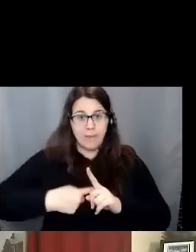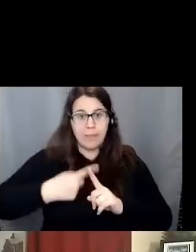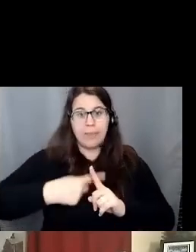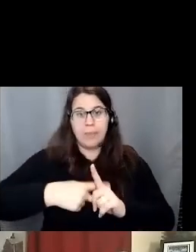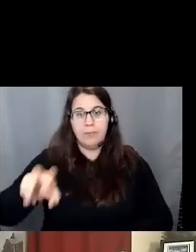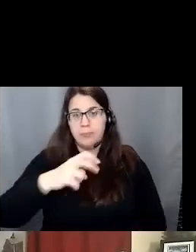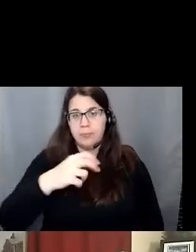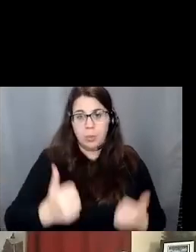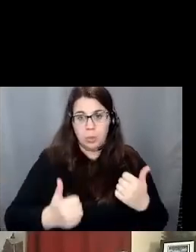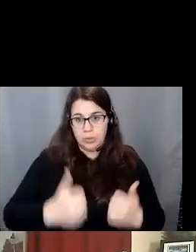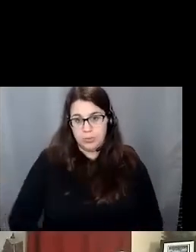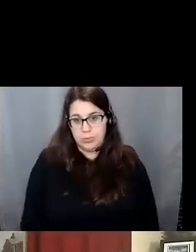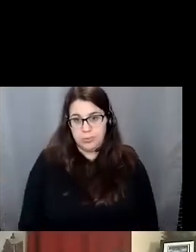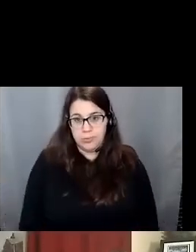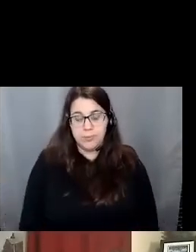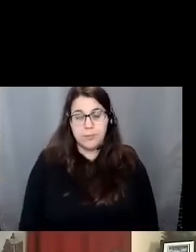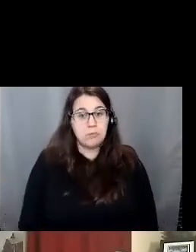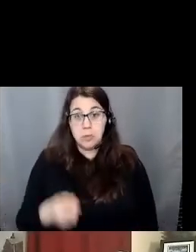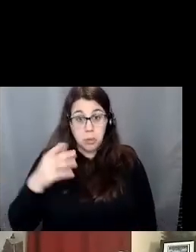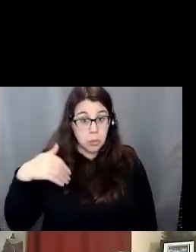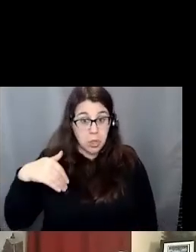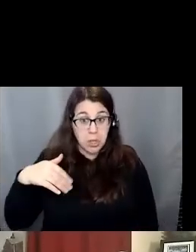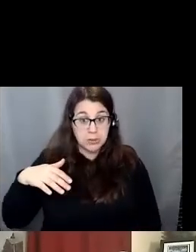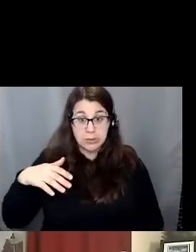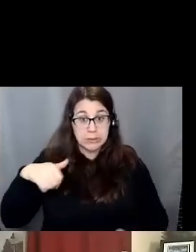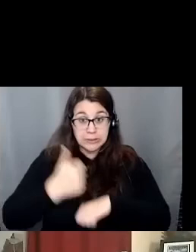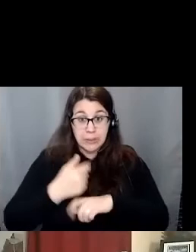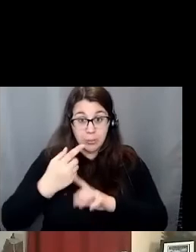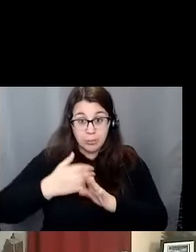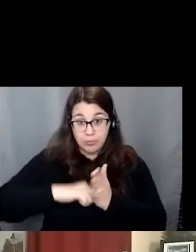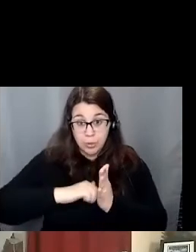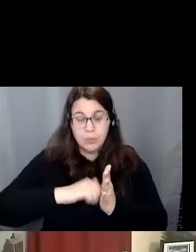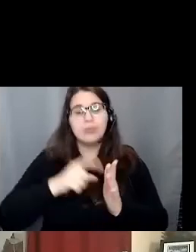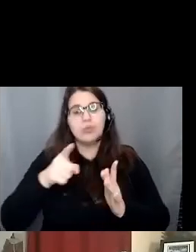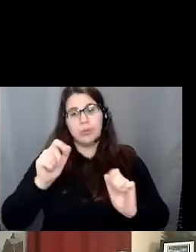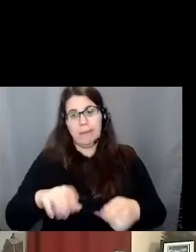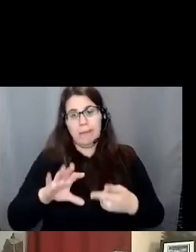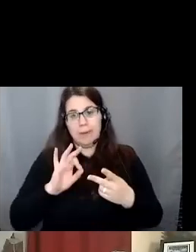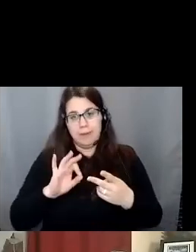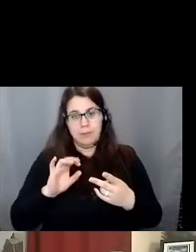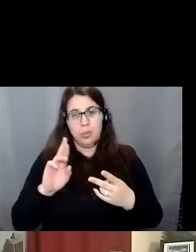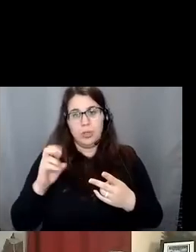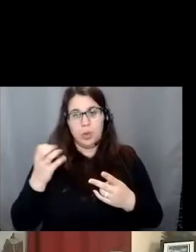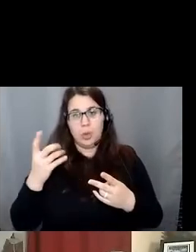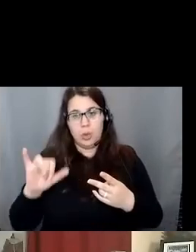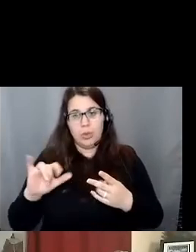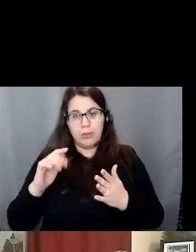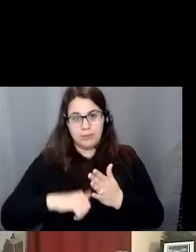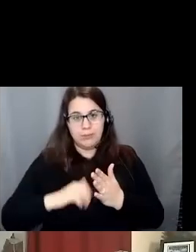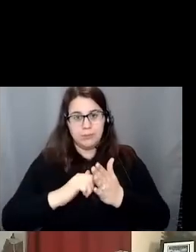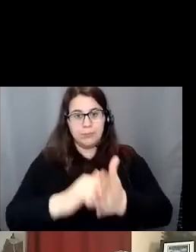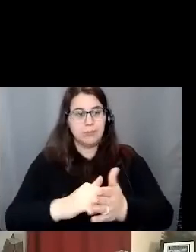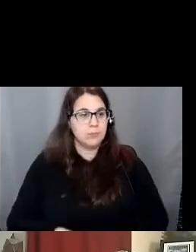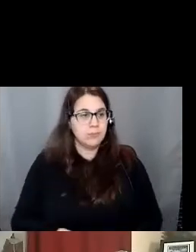up recurring if you haven't done so before. But if it's a one-time, you click there and click next. That will take you to